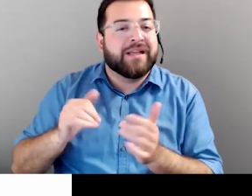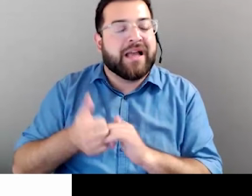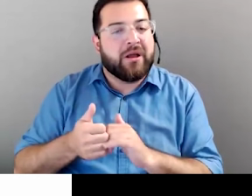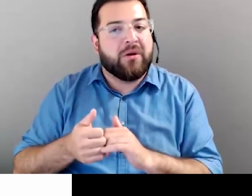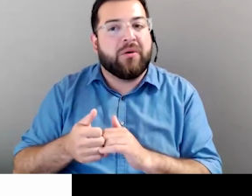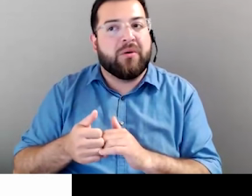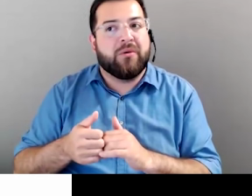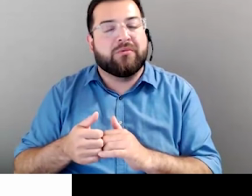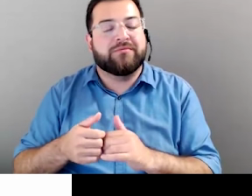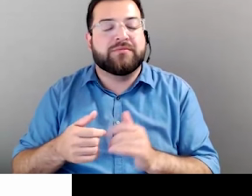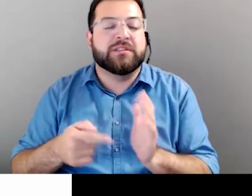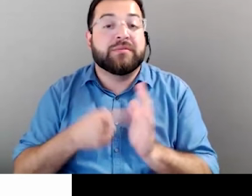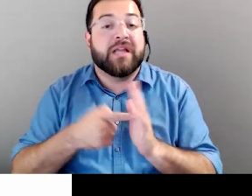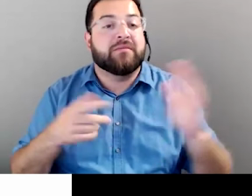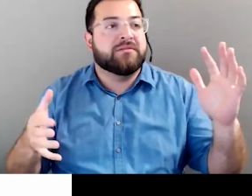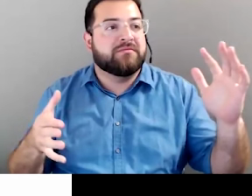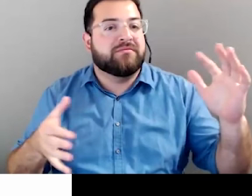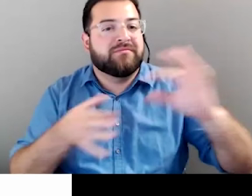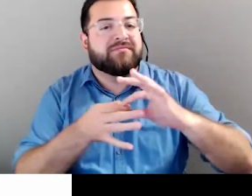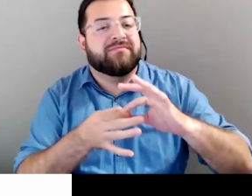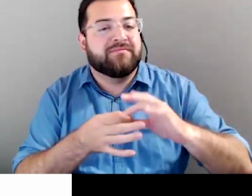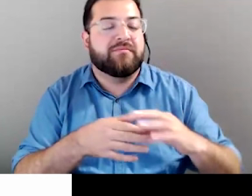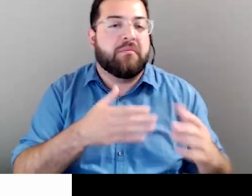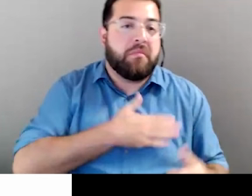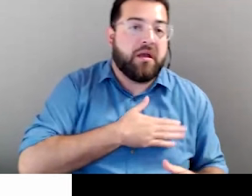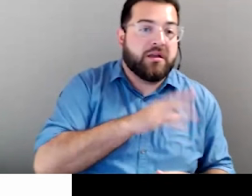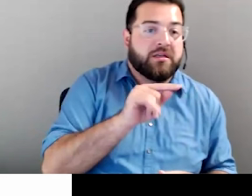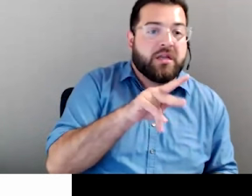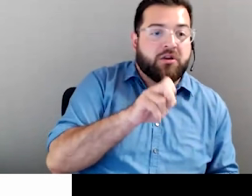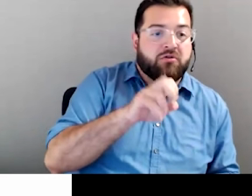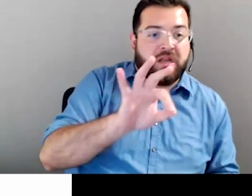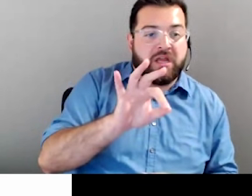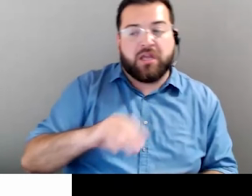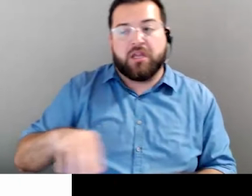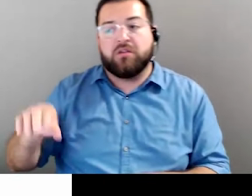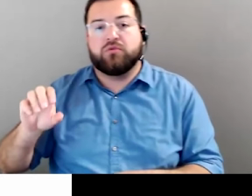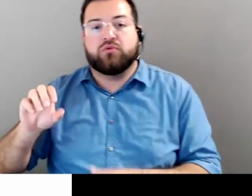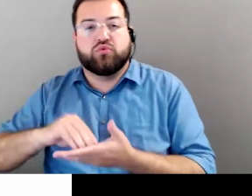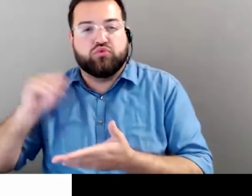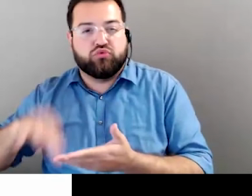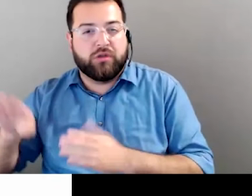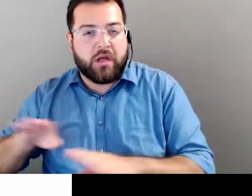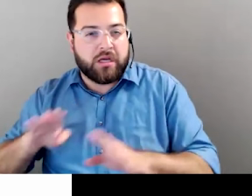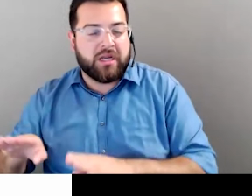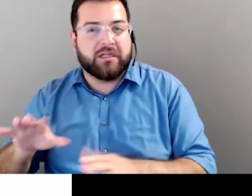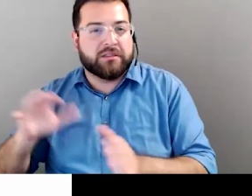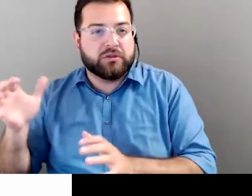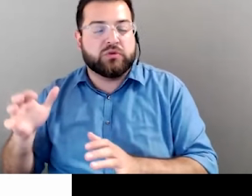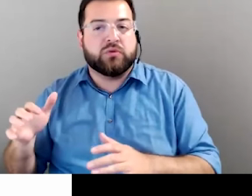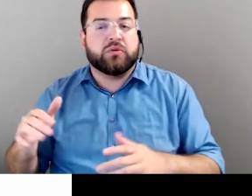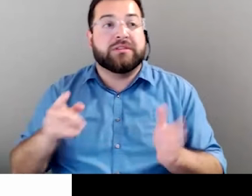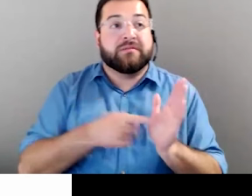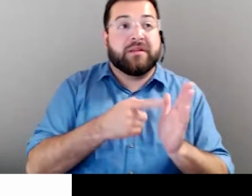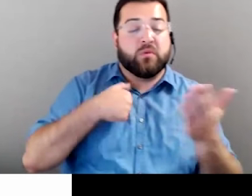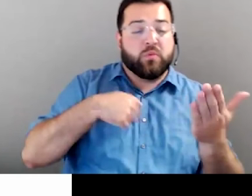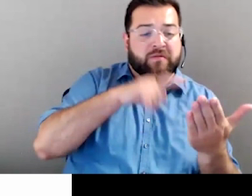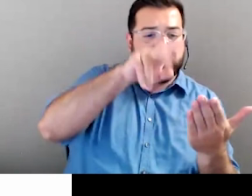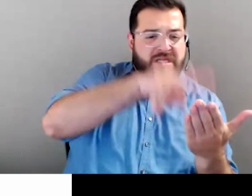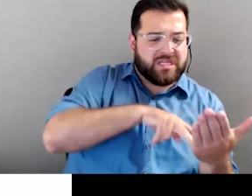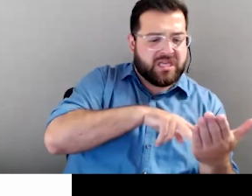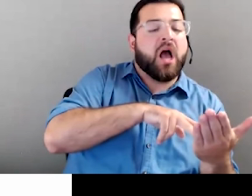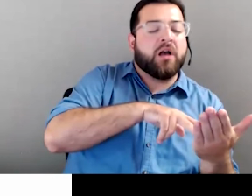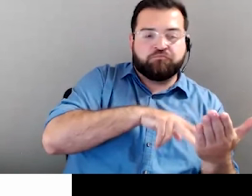coincide a little bit. But usually we need to see if it's Title IX first, and then we'll dismiss it, and then it'll be a Sean issue. But Sean